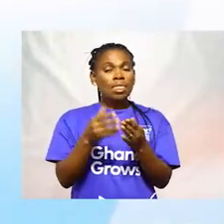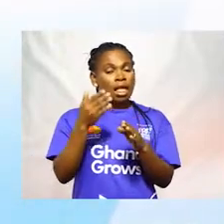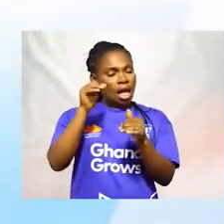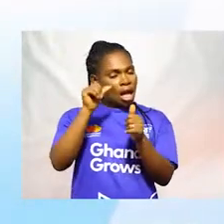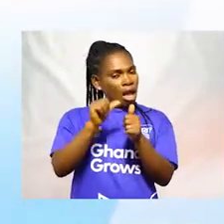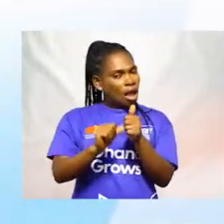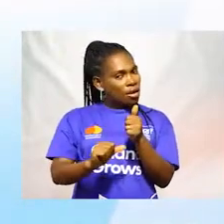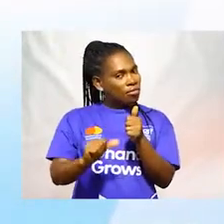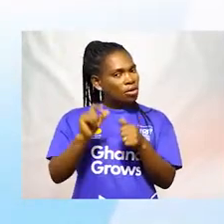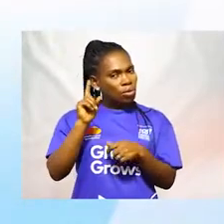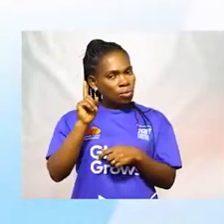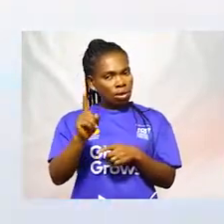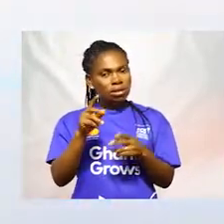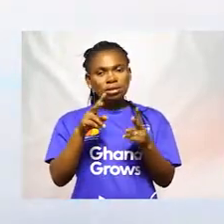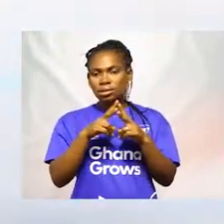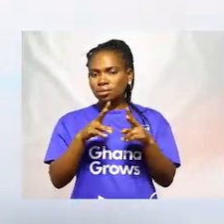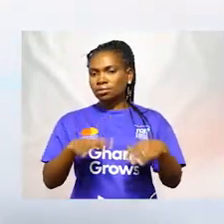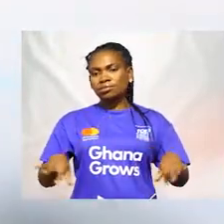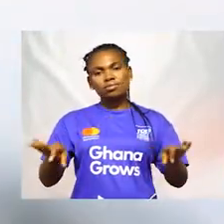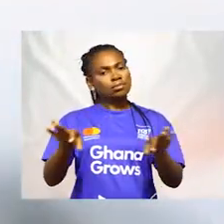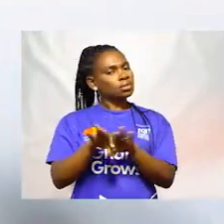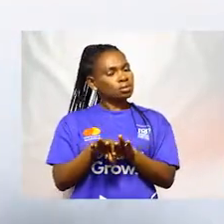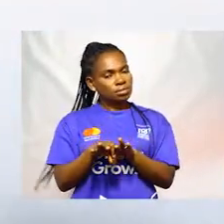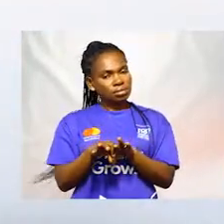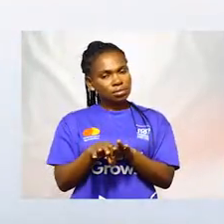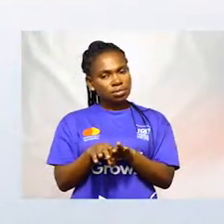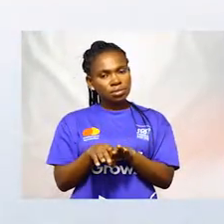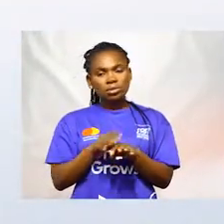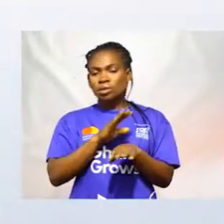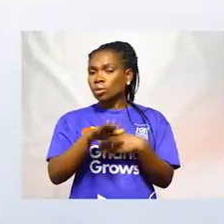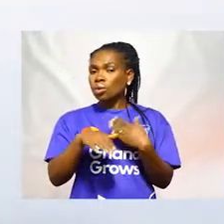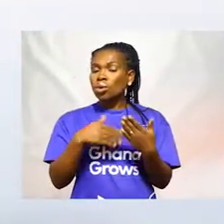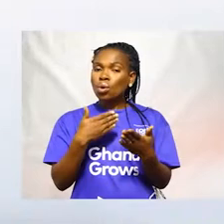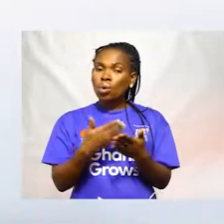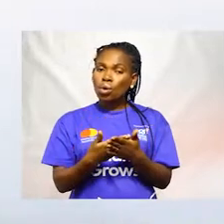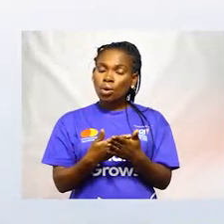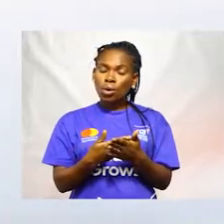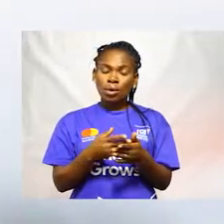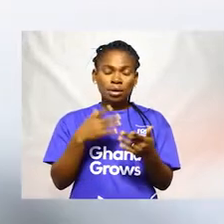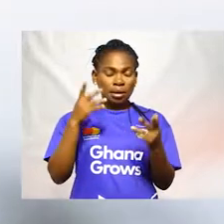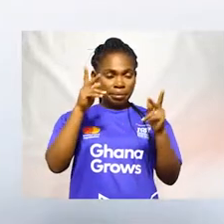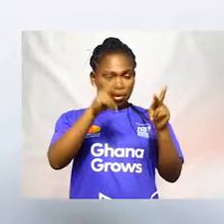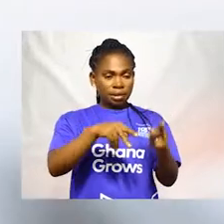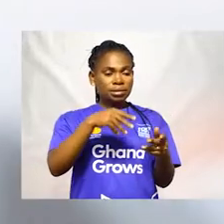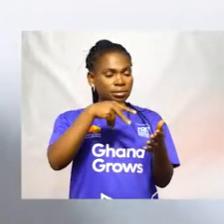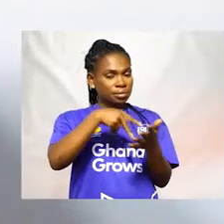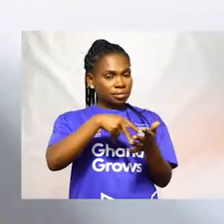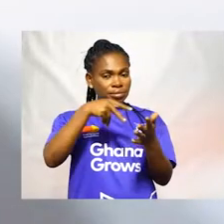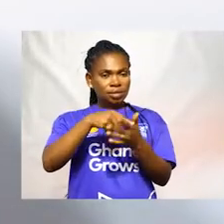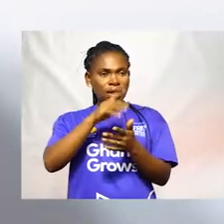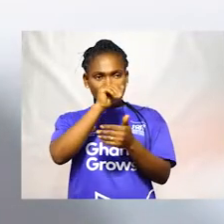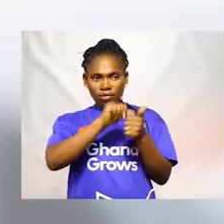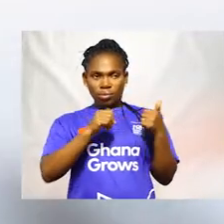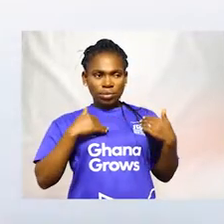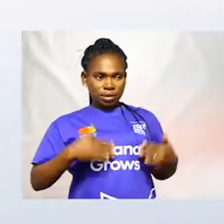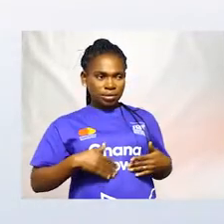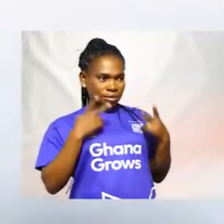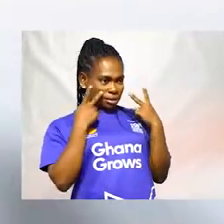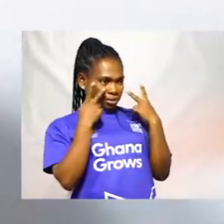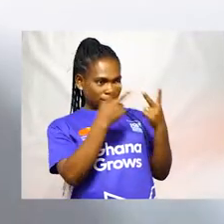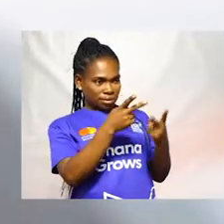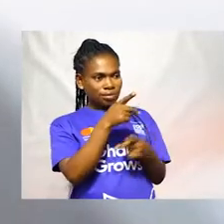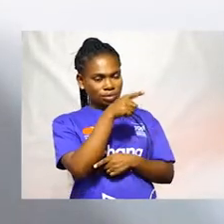everyone is important. It all helps the guys who are behind the everybody sees you.